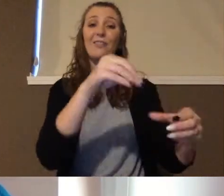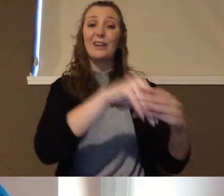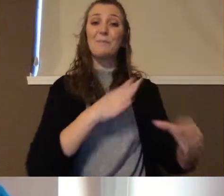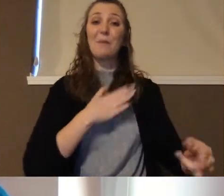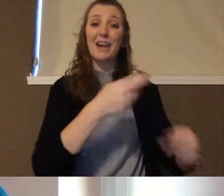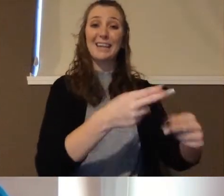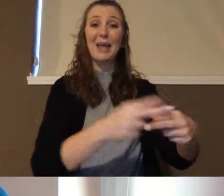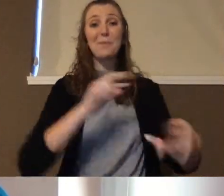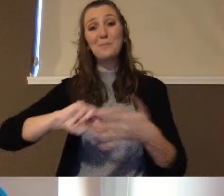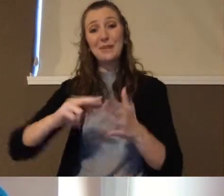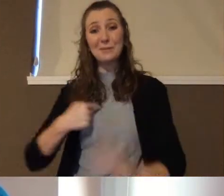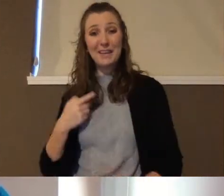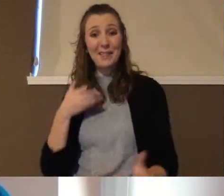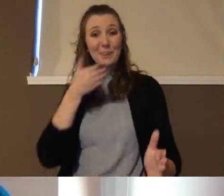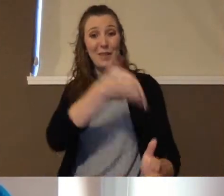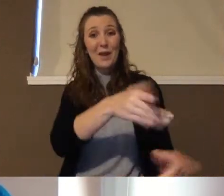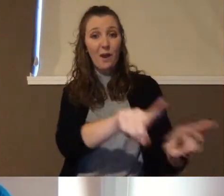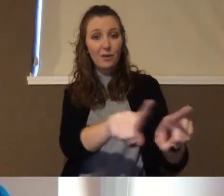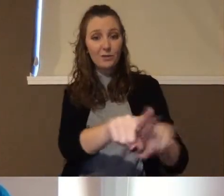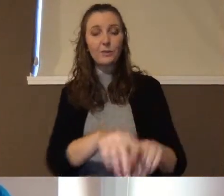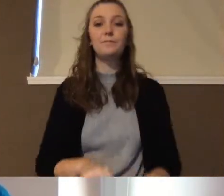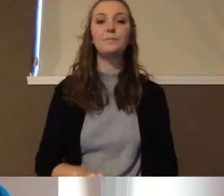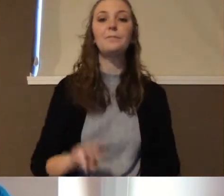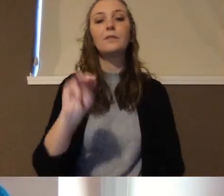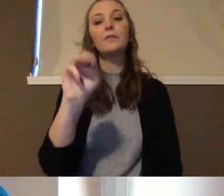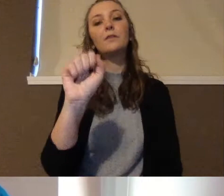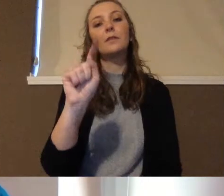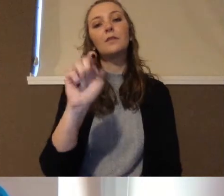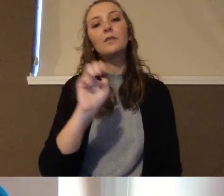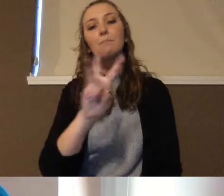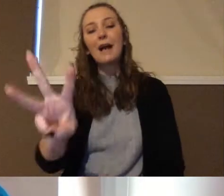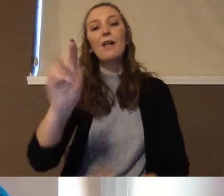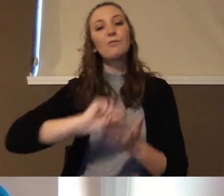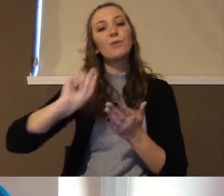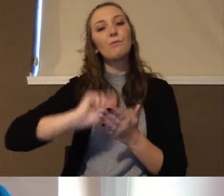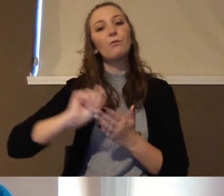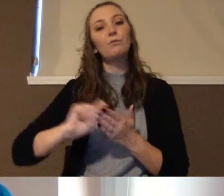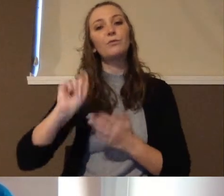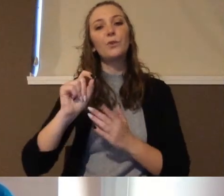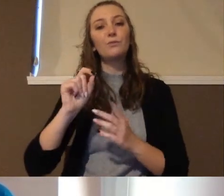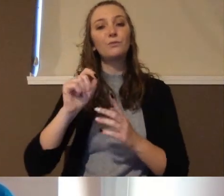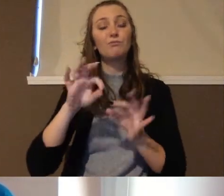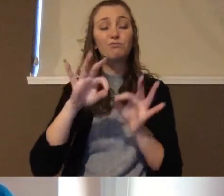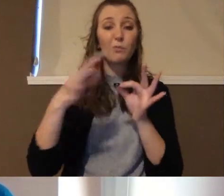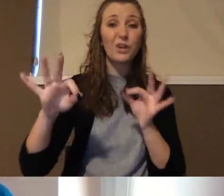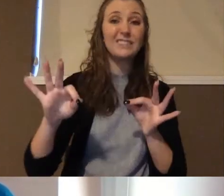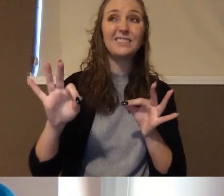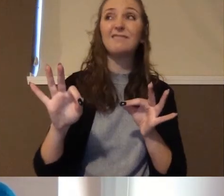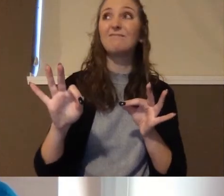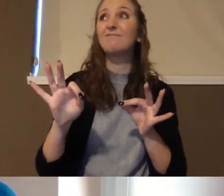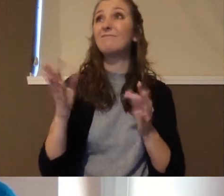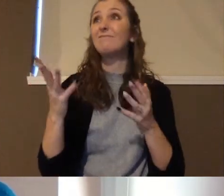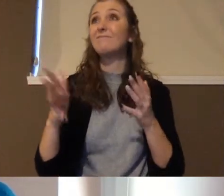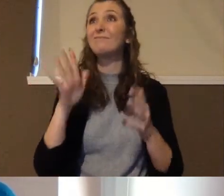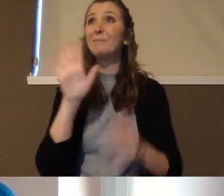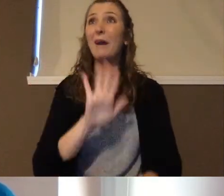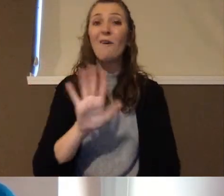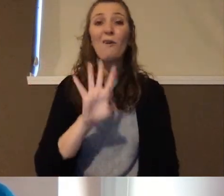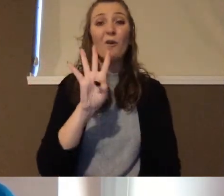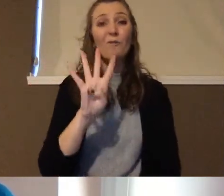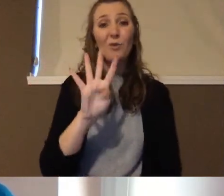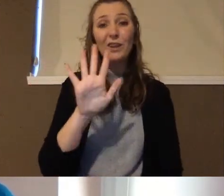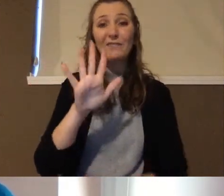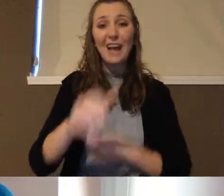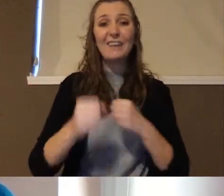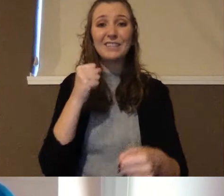Jesus says, "Where two or three are gathered in my name, I am there in their midst." And Matthew